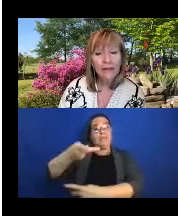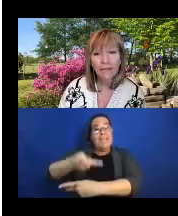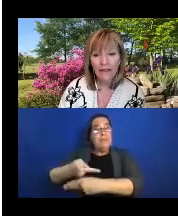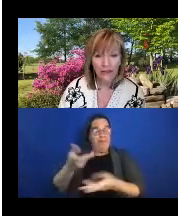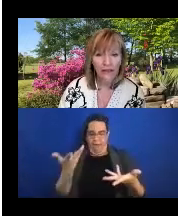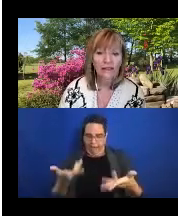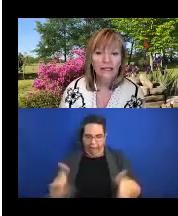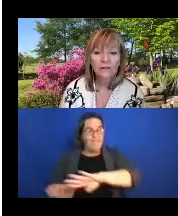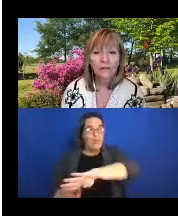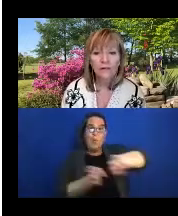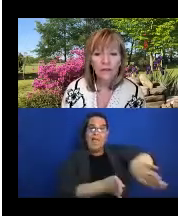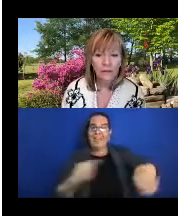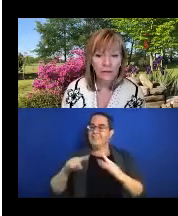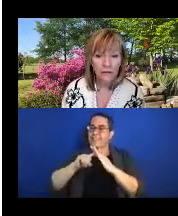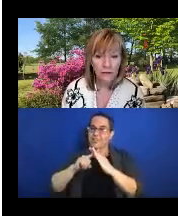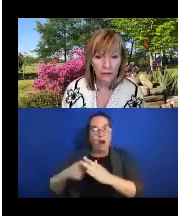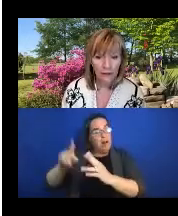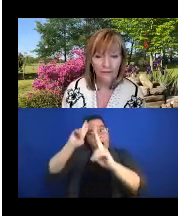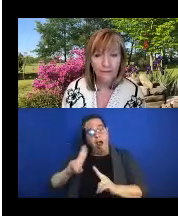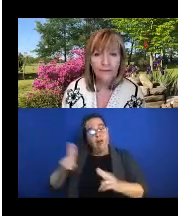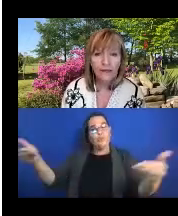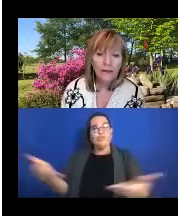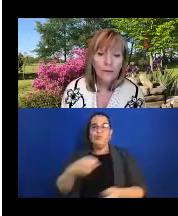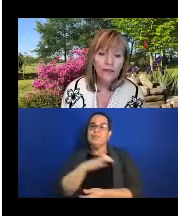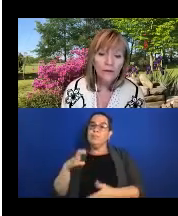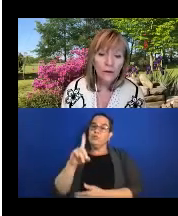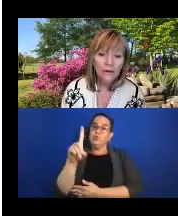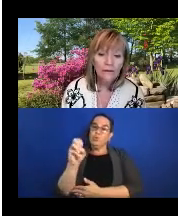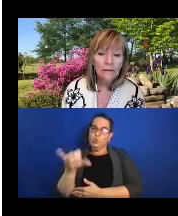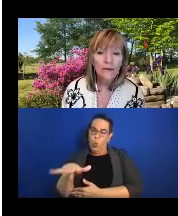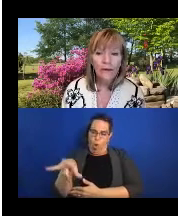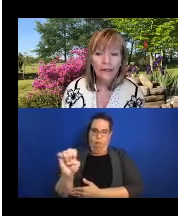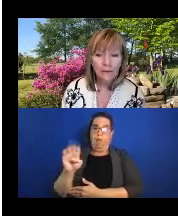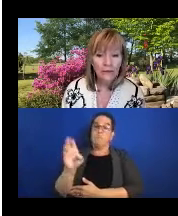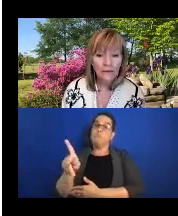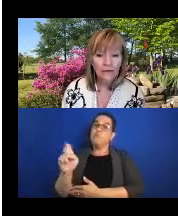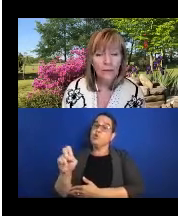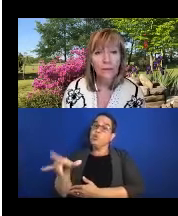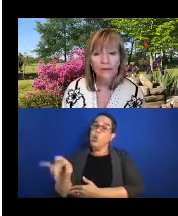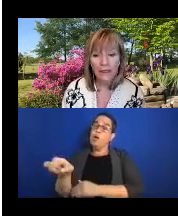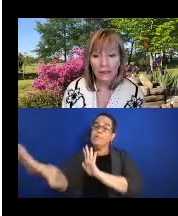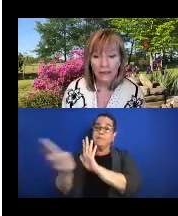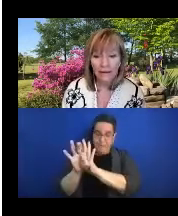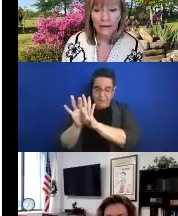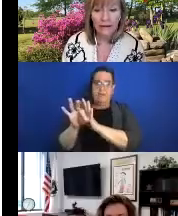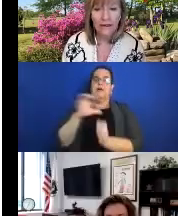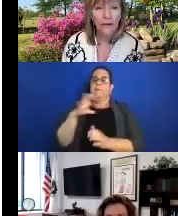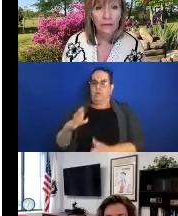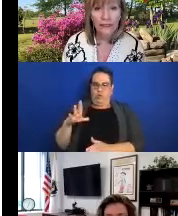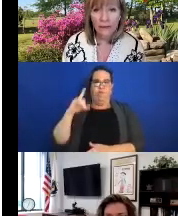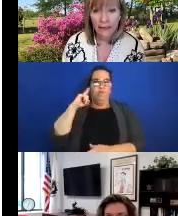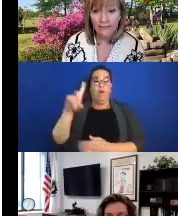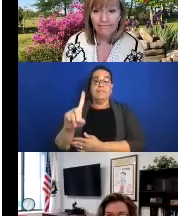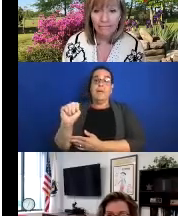It's my great pleasure to introduce Commissioner Doyle. Brooke Doyle was appointed Commissioner for the Department of Mental Health in October